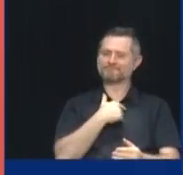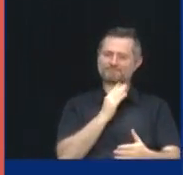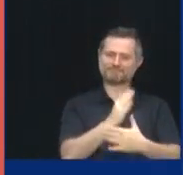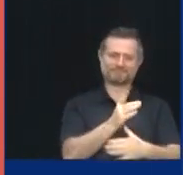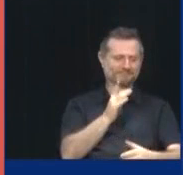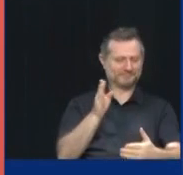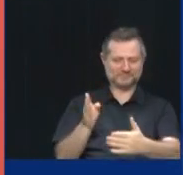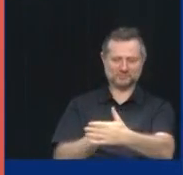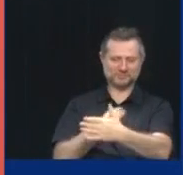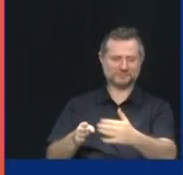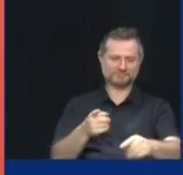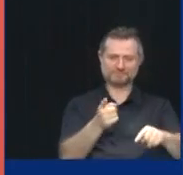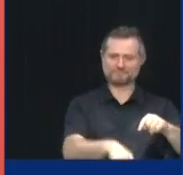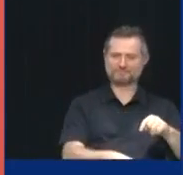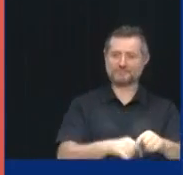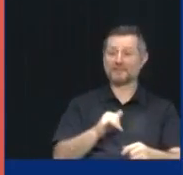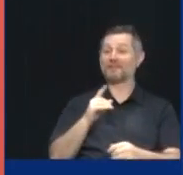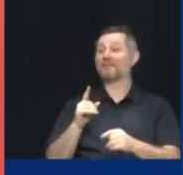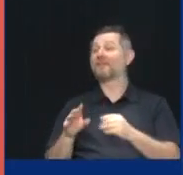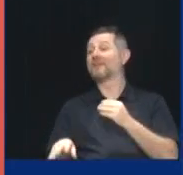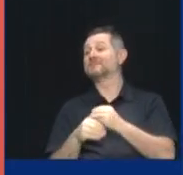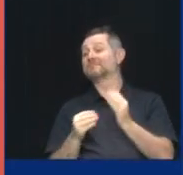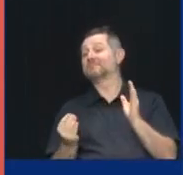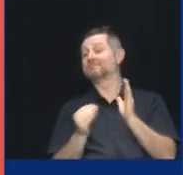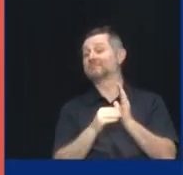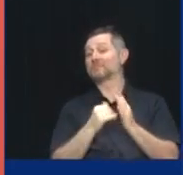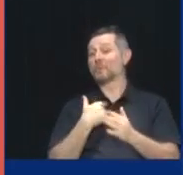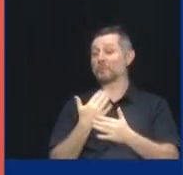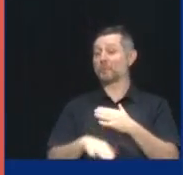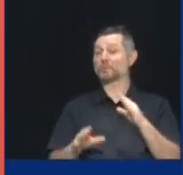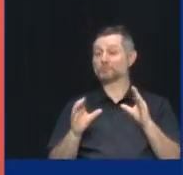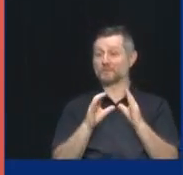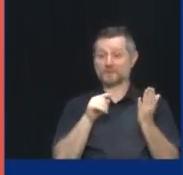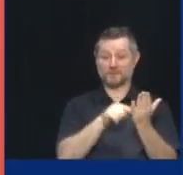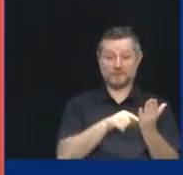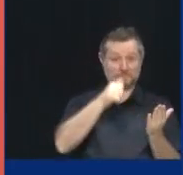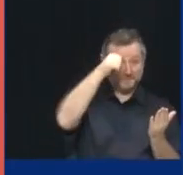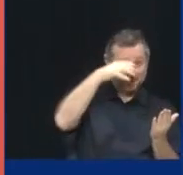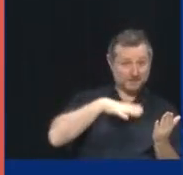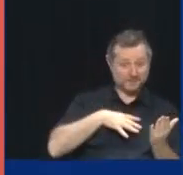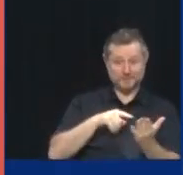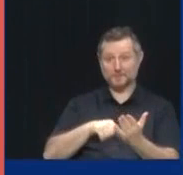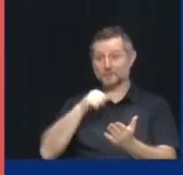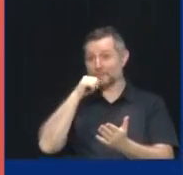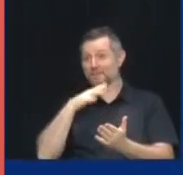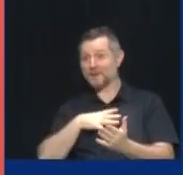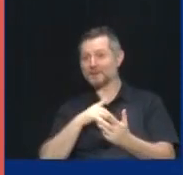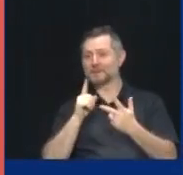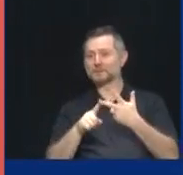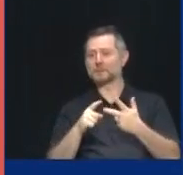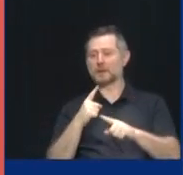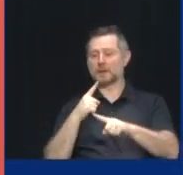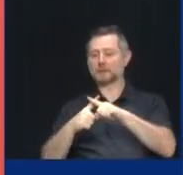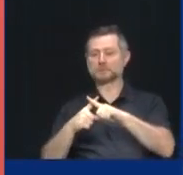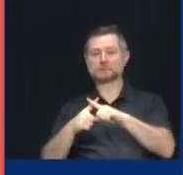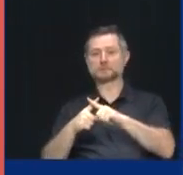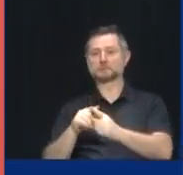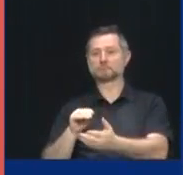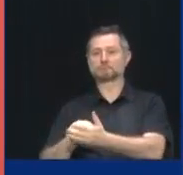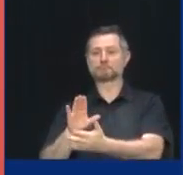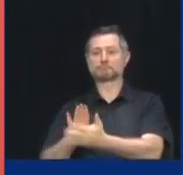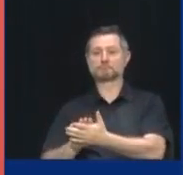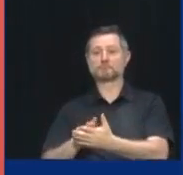marker X as an option for birth certificates and all official documents. It allows parents to change their name on birth